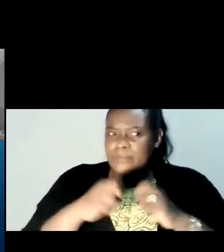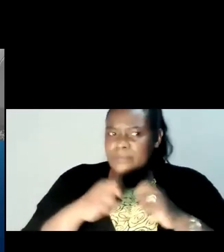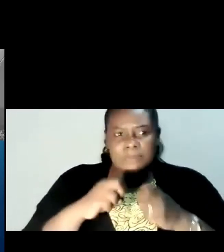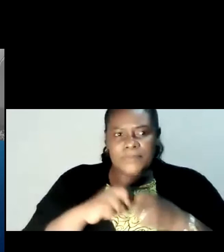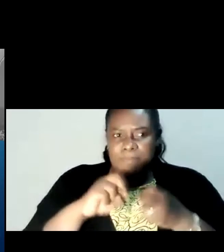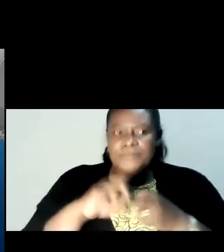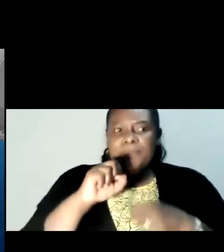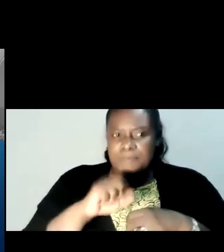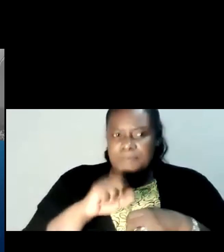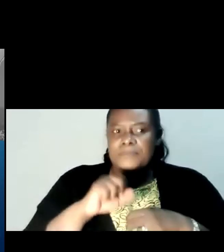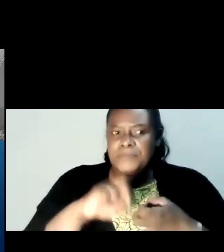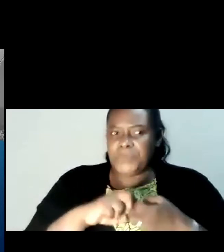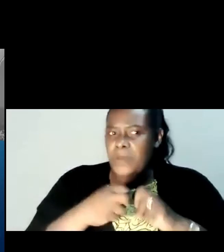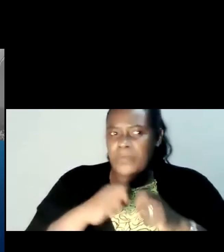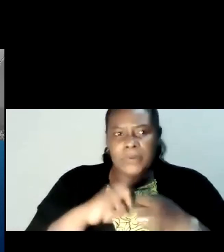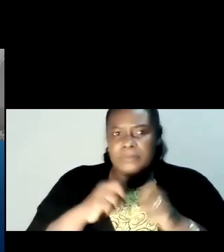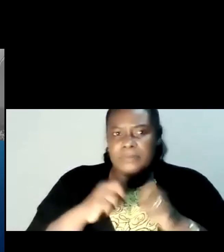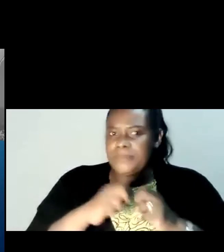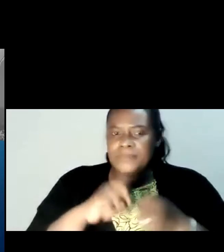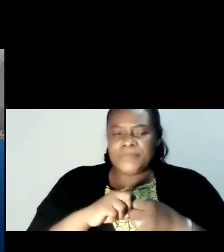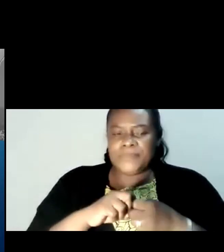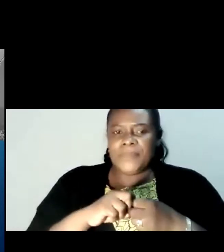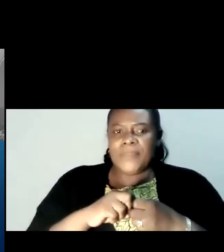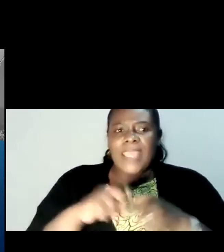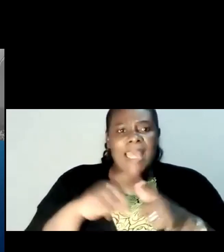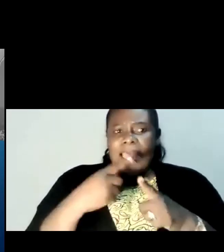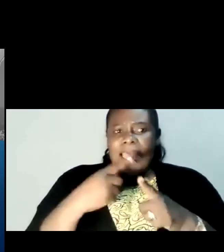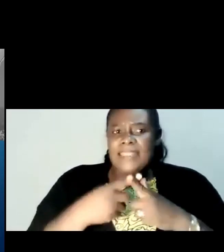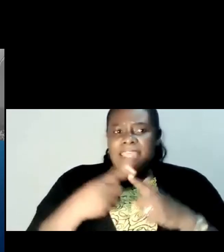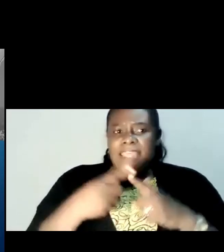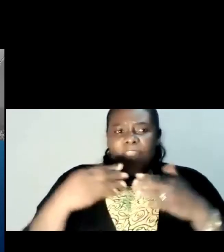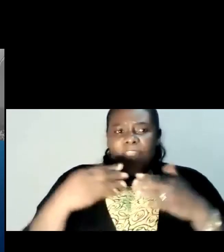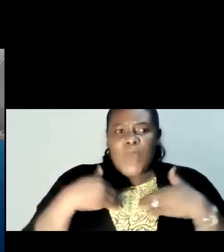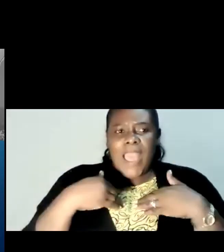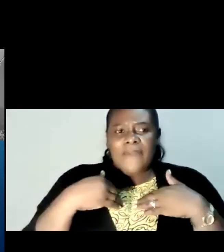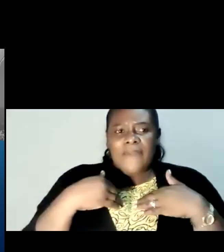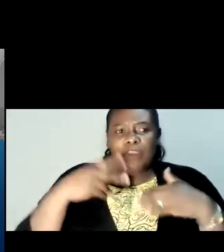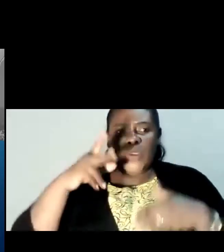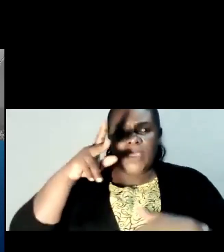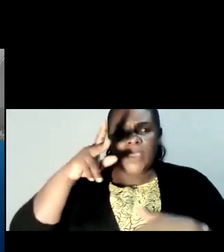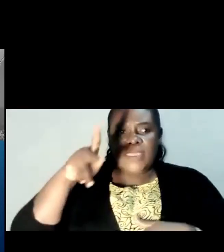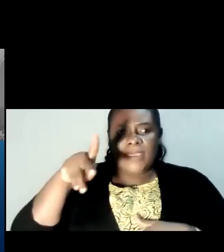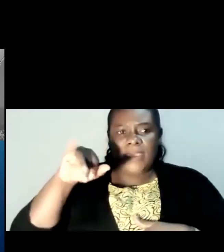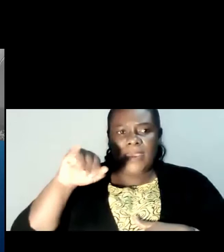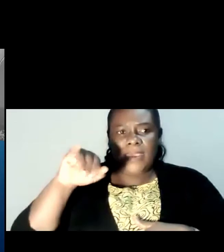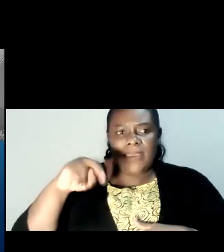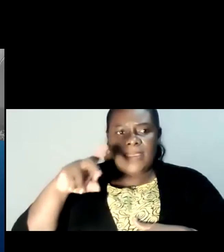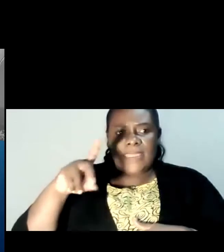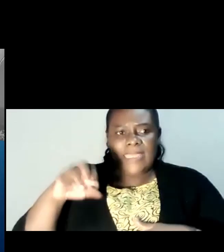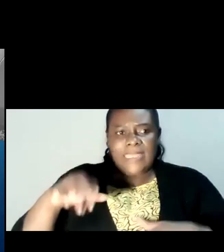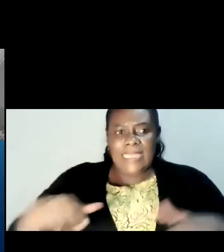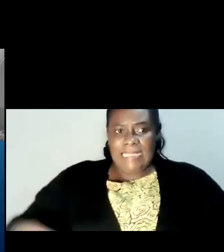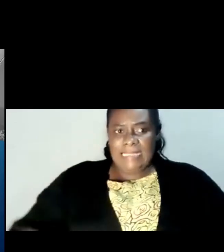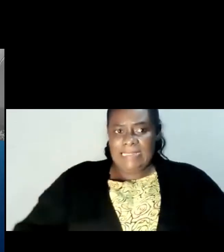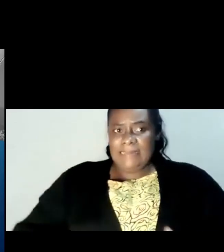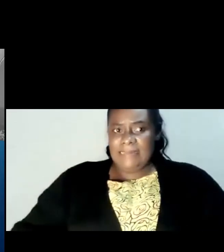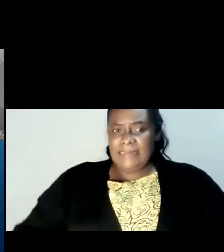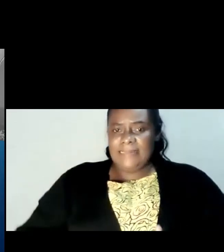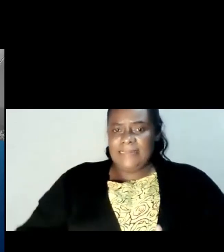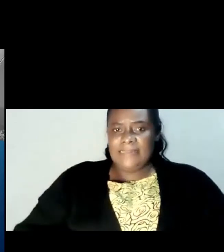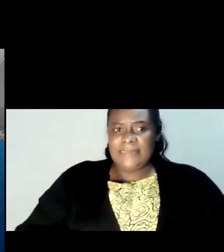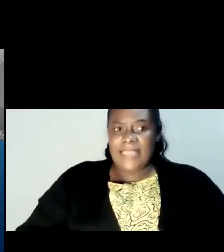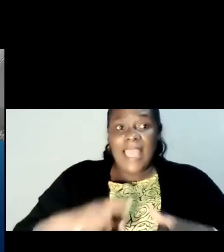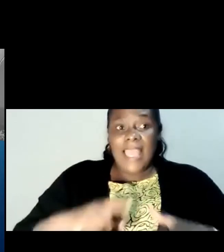High blood pressure can also damage the kidneys and can also lead to problems with your eyes, with vision.